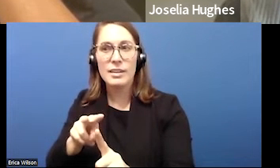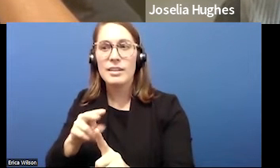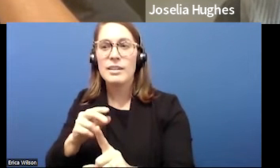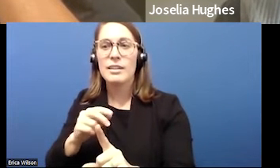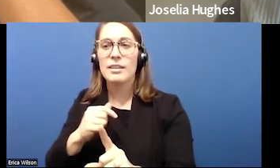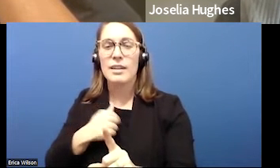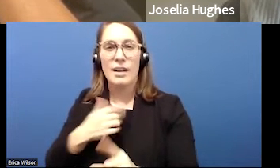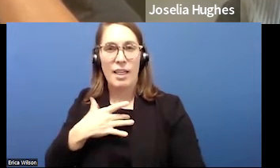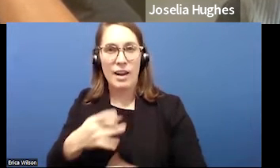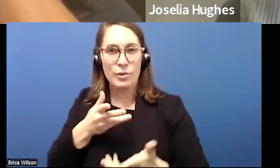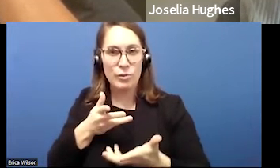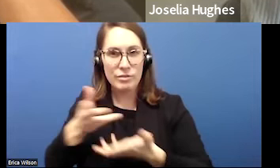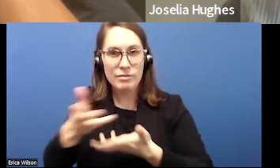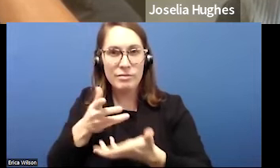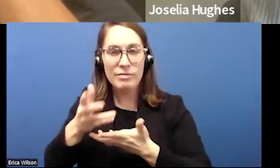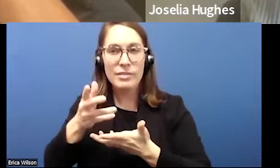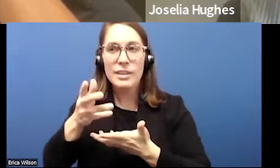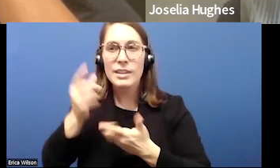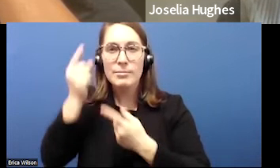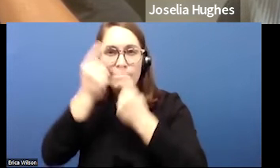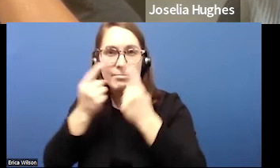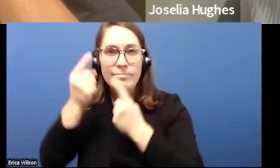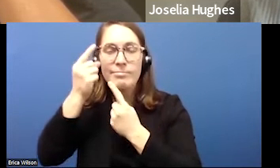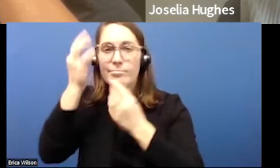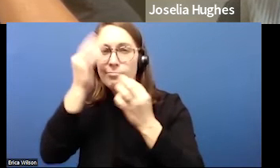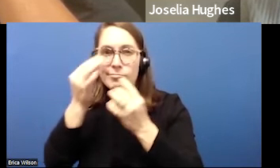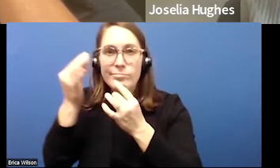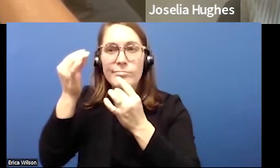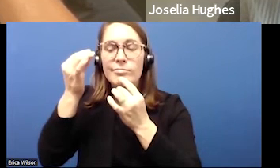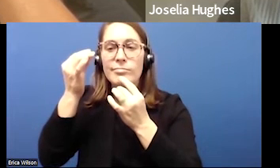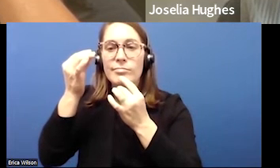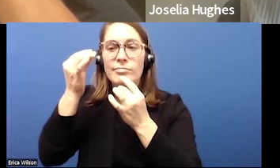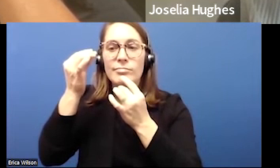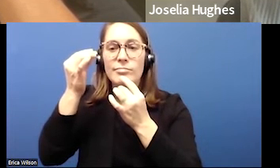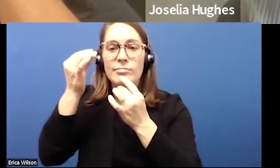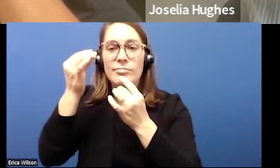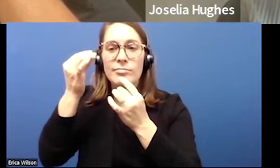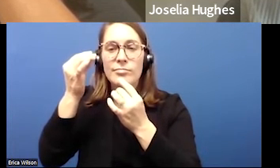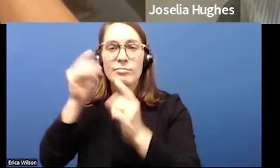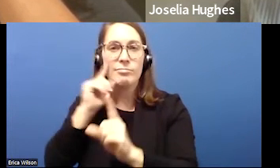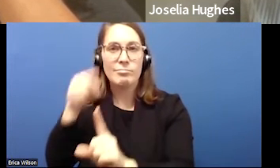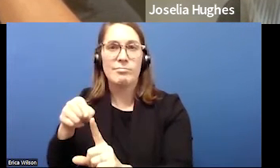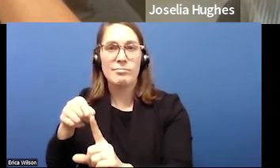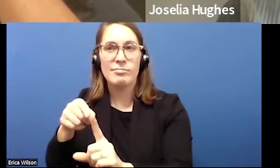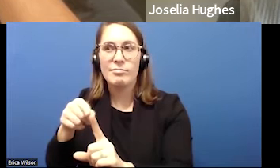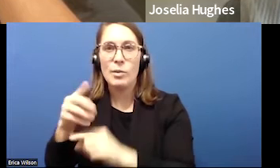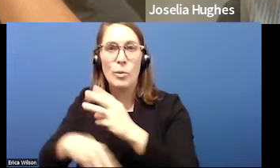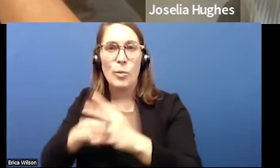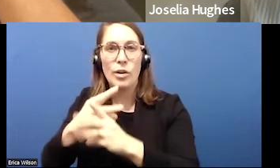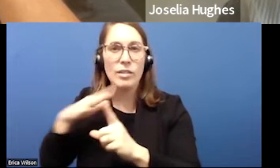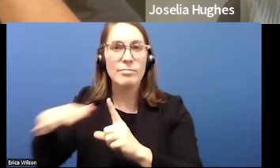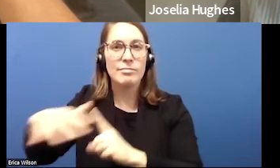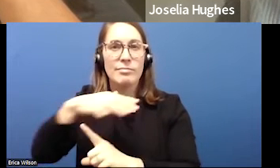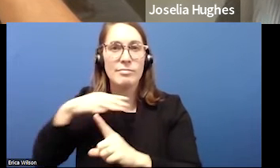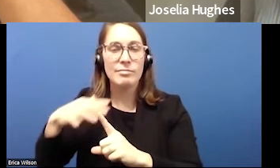it as a person who likes to engage in intellectual thought about the conditions that